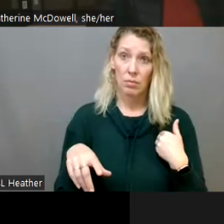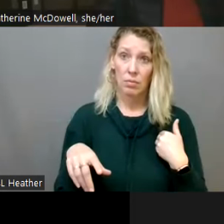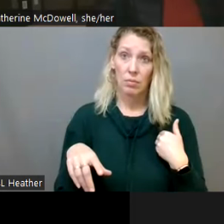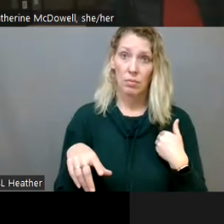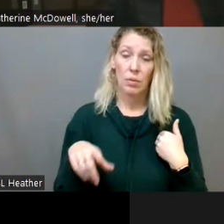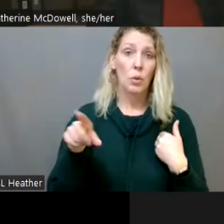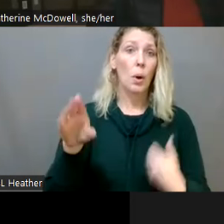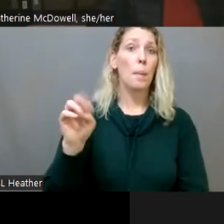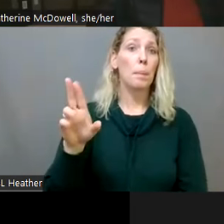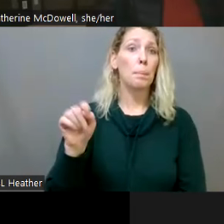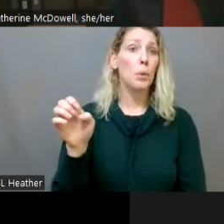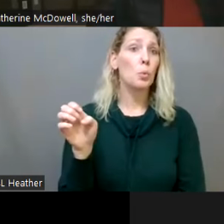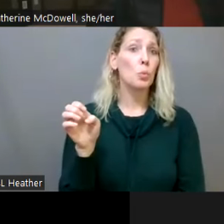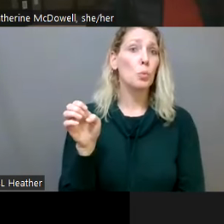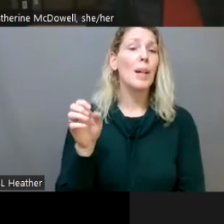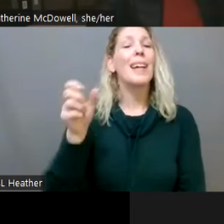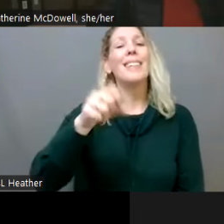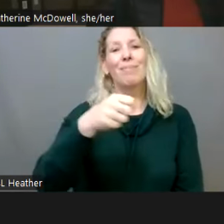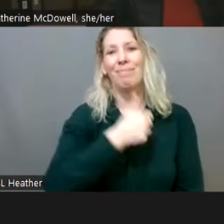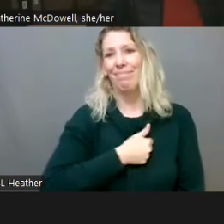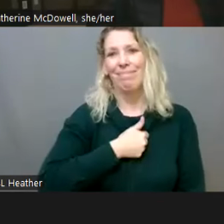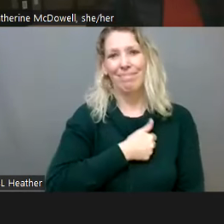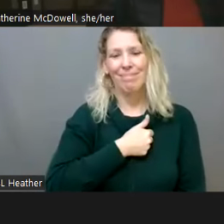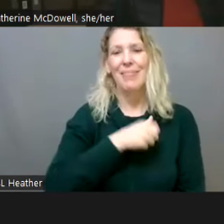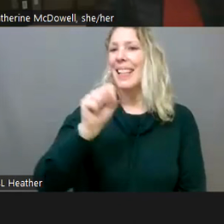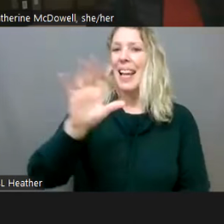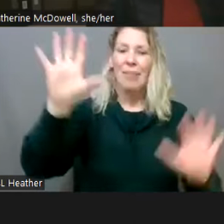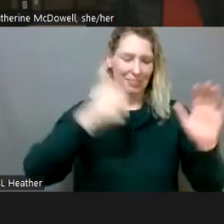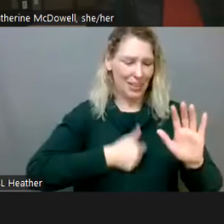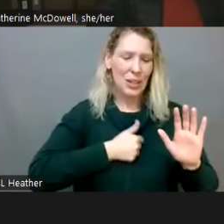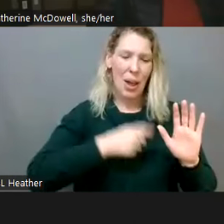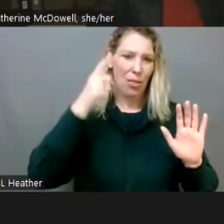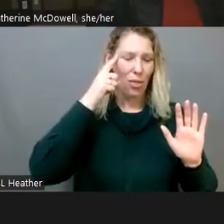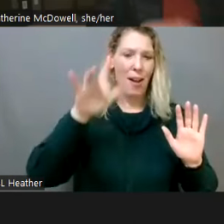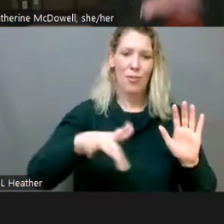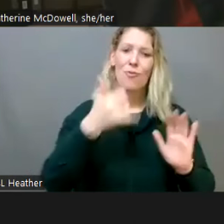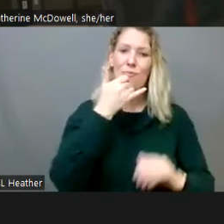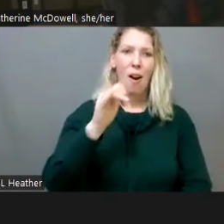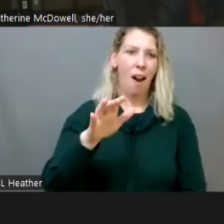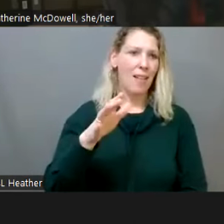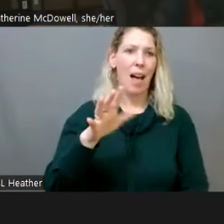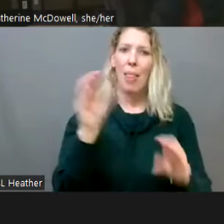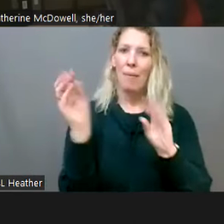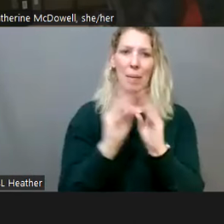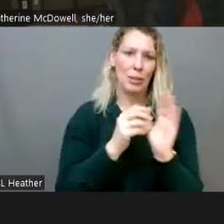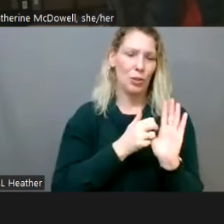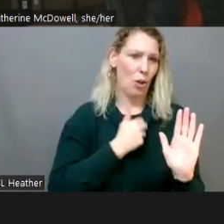You're on mute, Commissioner. Yeah, sorry. I was okay. Sorry. I thought I hit the wrong button and left the meeting. Sorry about